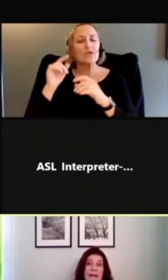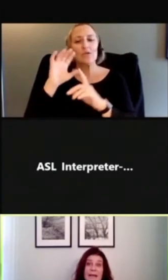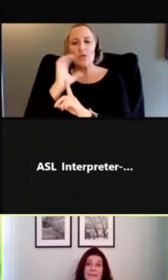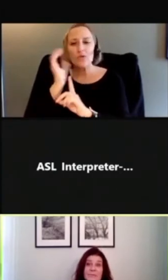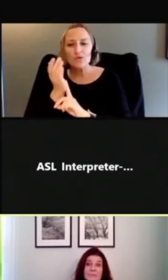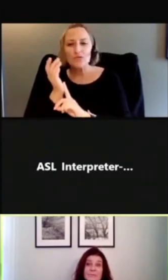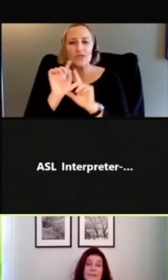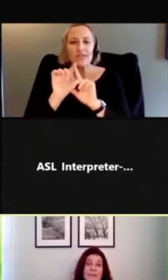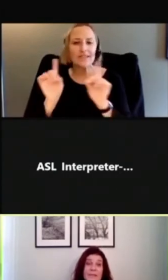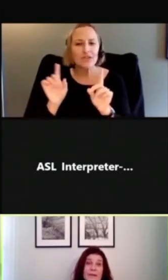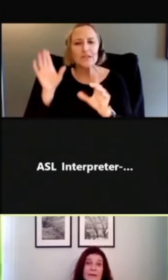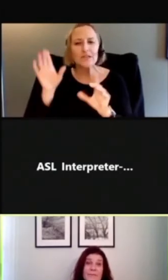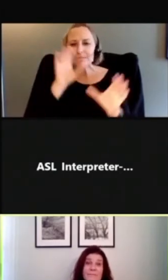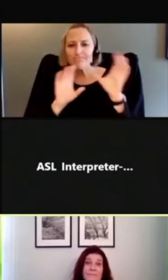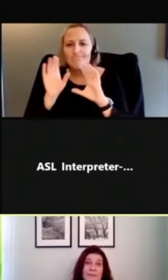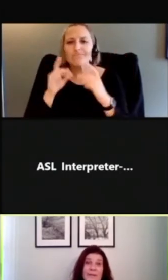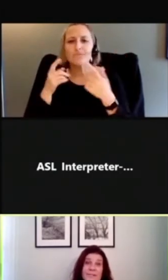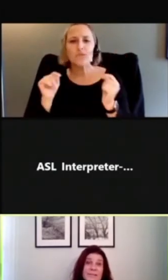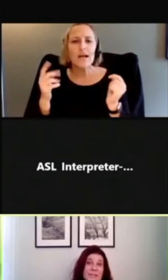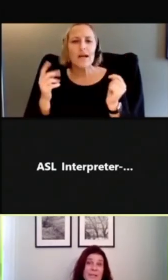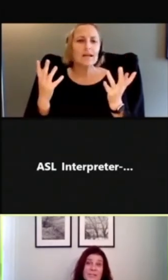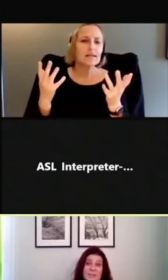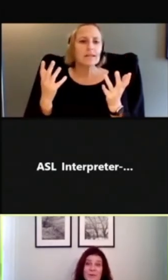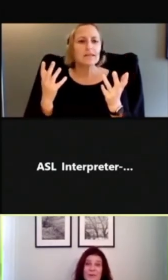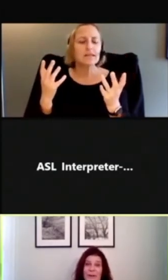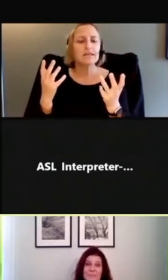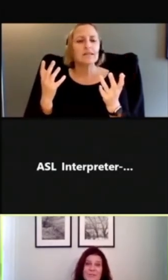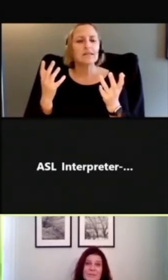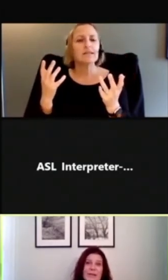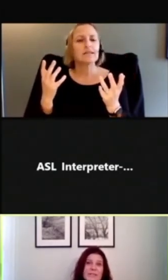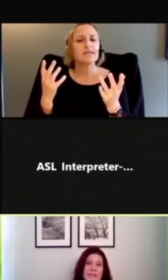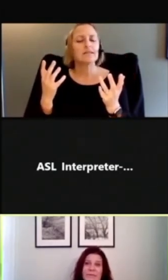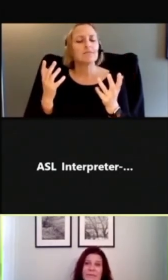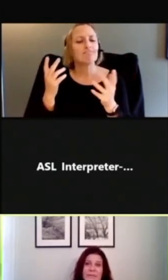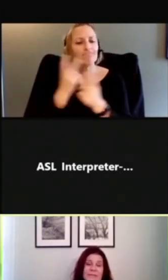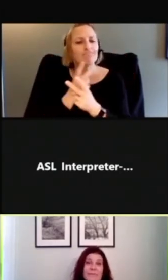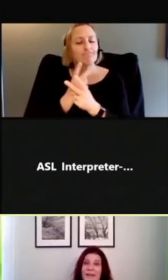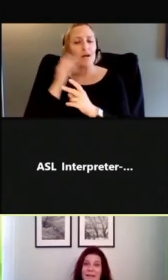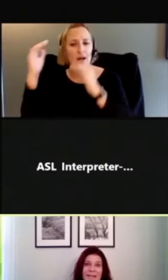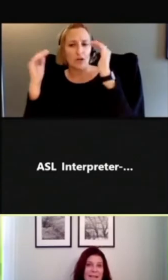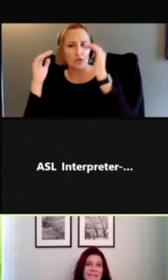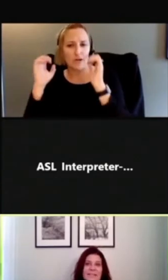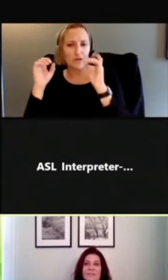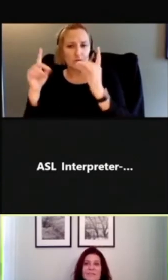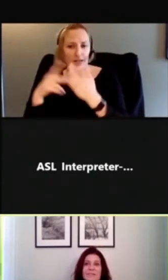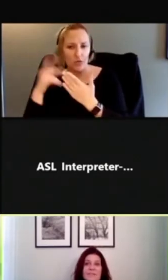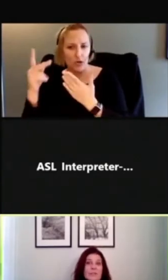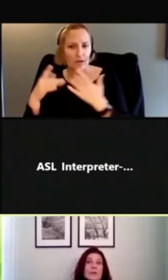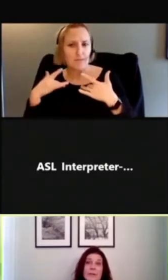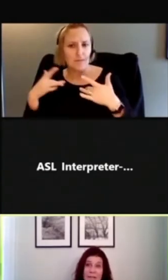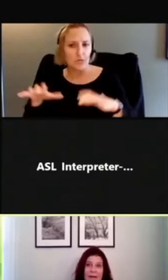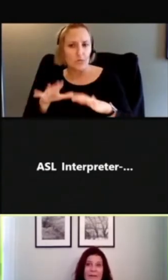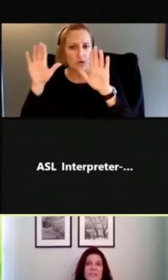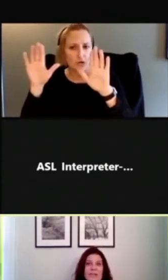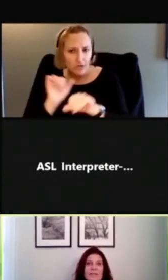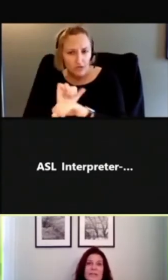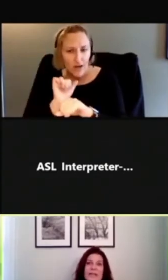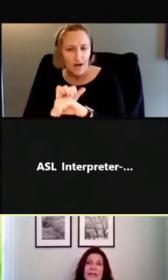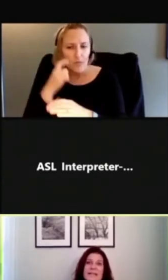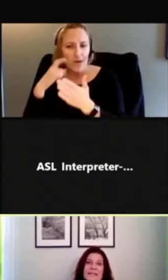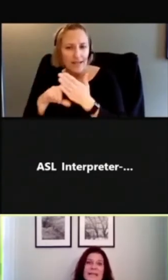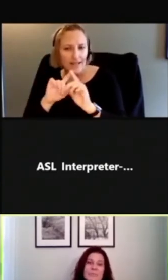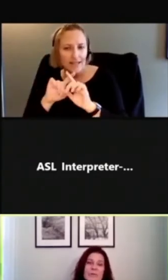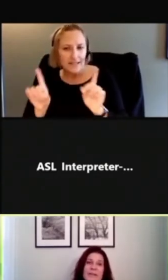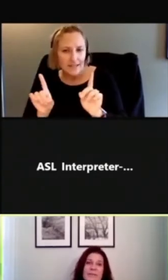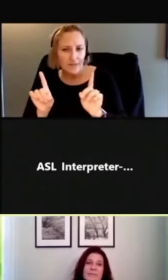differences, and really adult education programs do a great job of this, of recognizing differences, learning about each